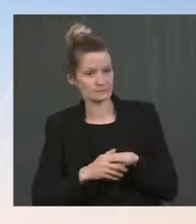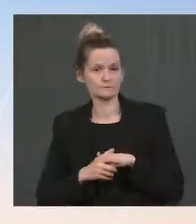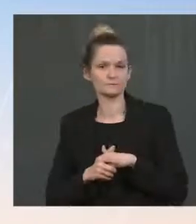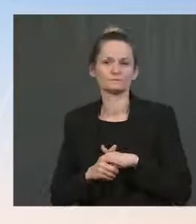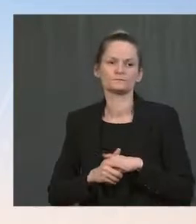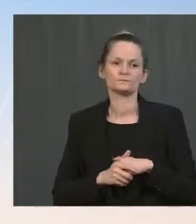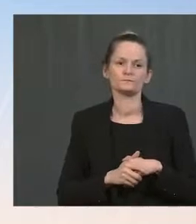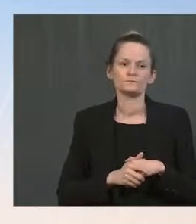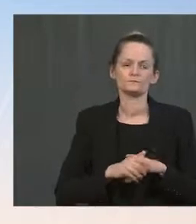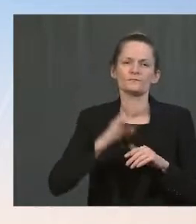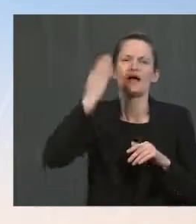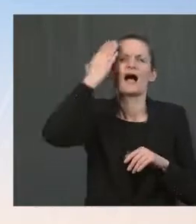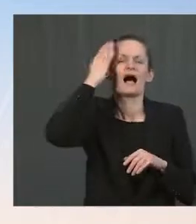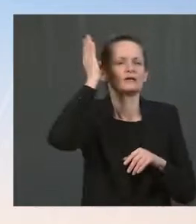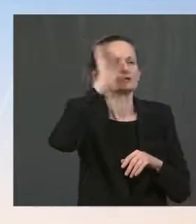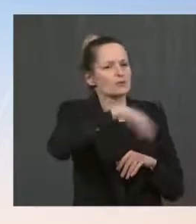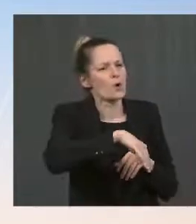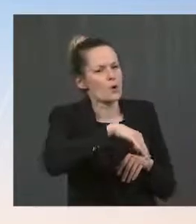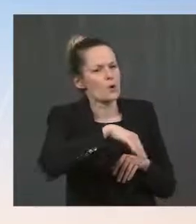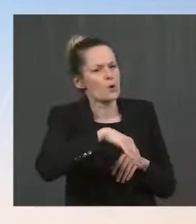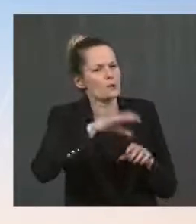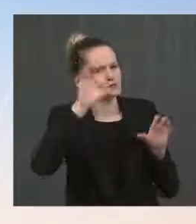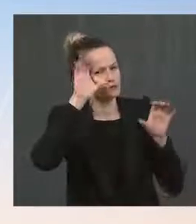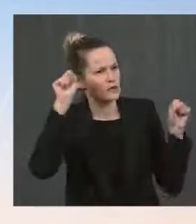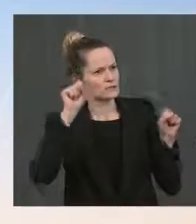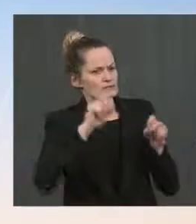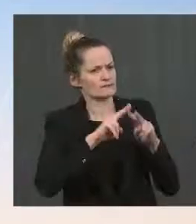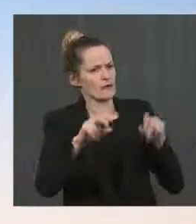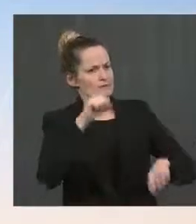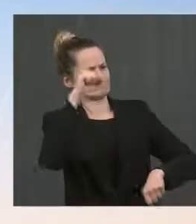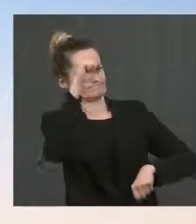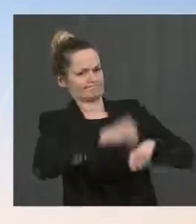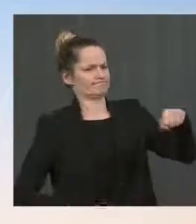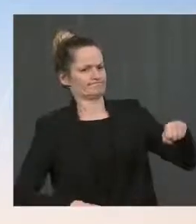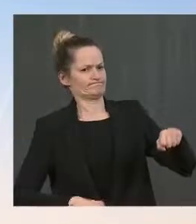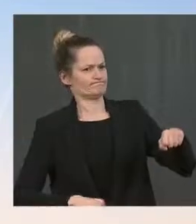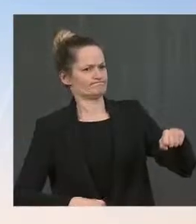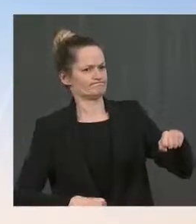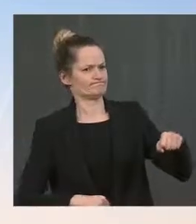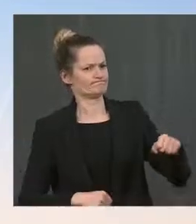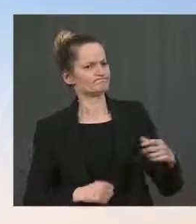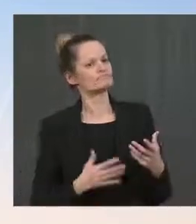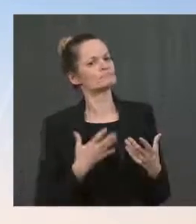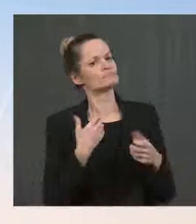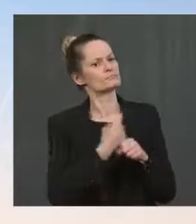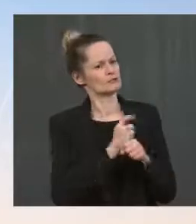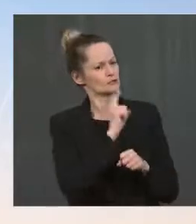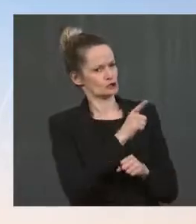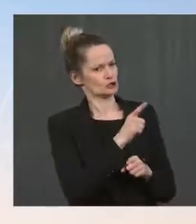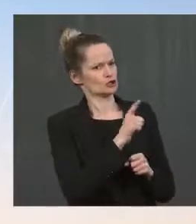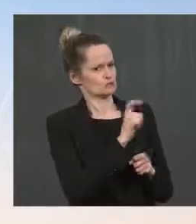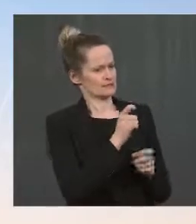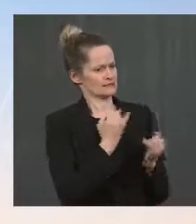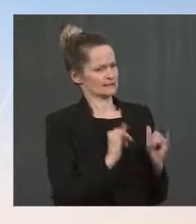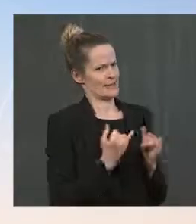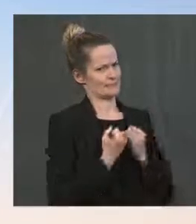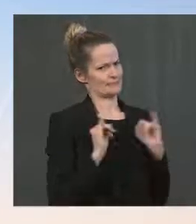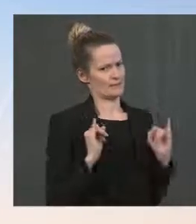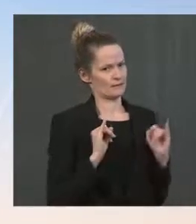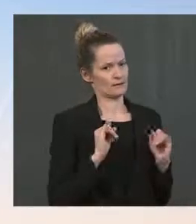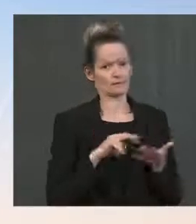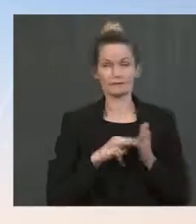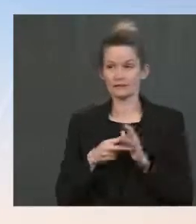firm in maintaining independence between the federal government and what schools and the private sector does. So